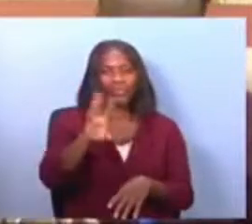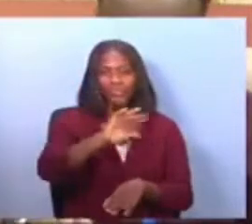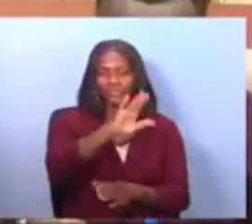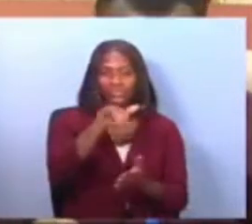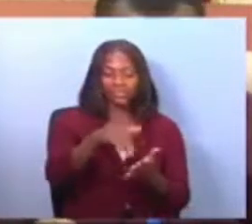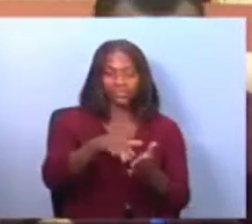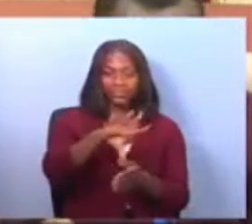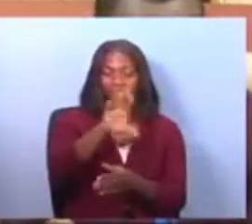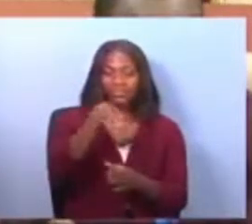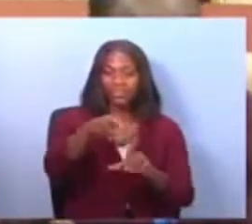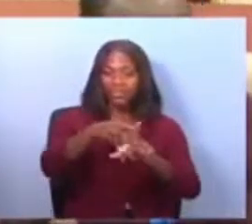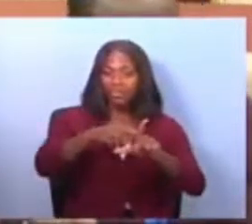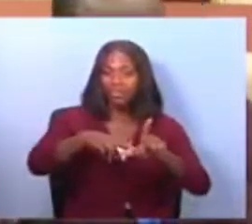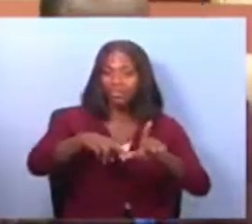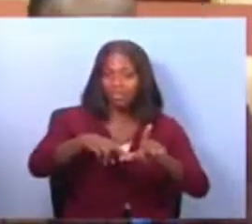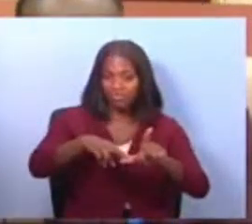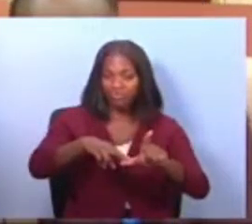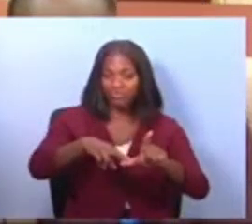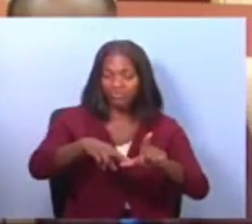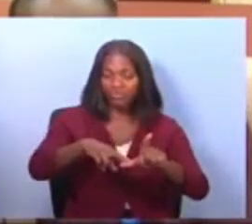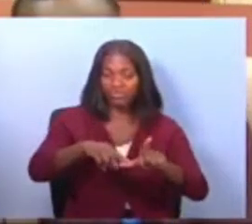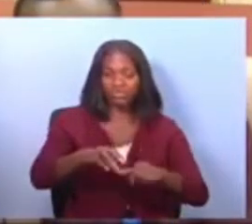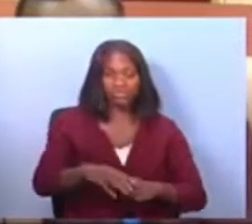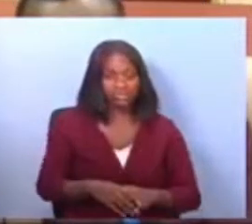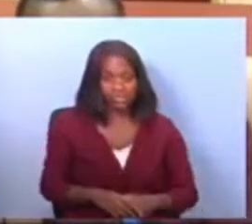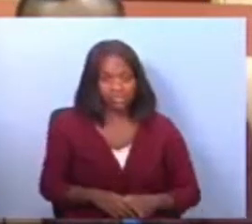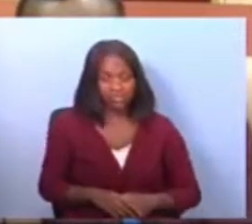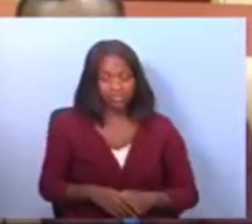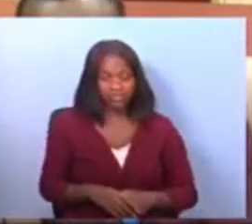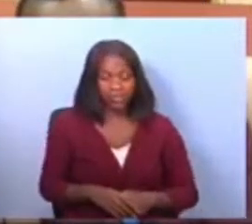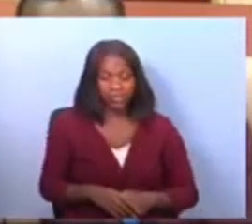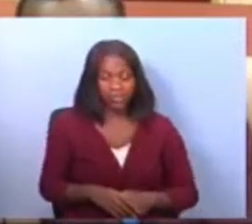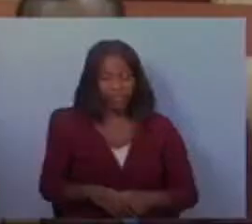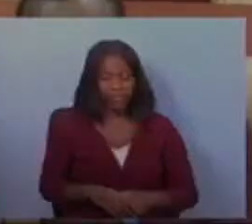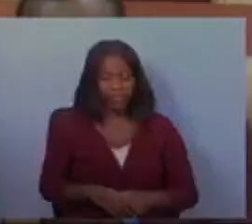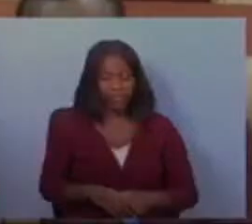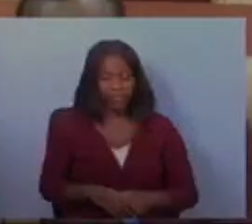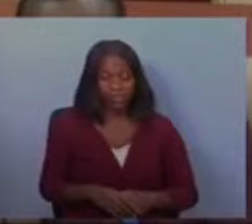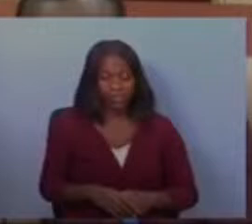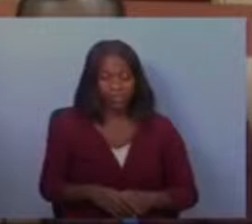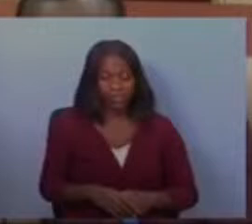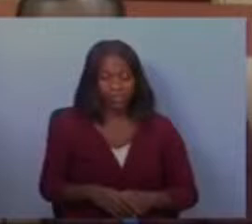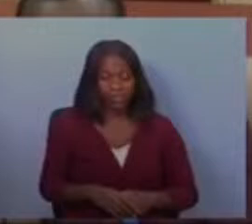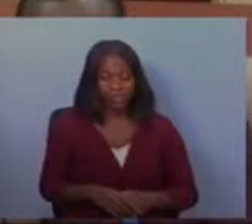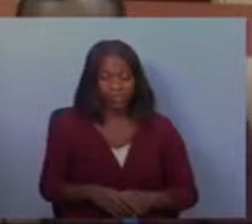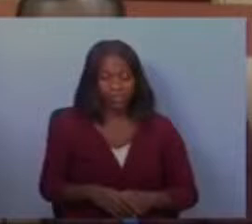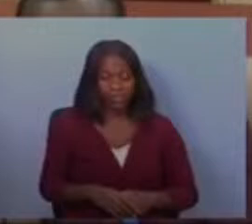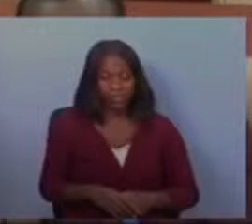regions, having come a long way through academic and professional careers